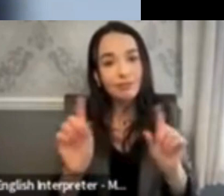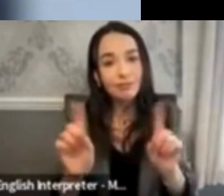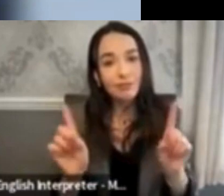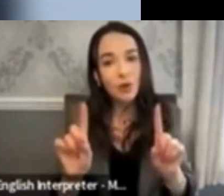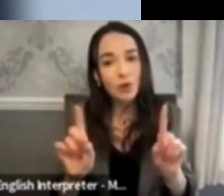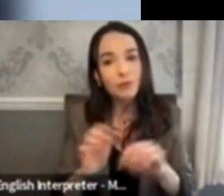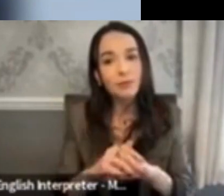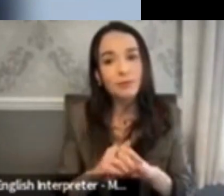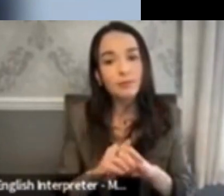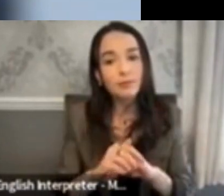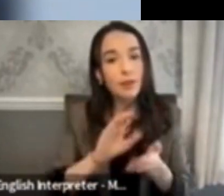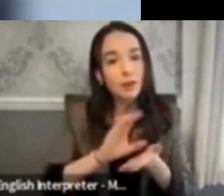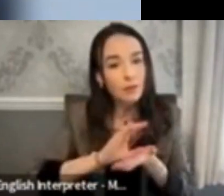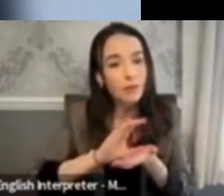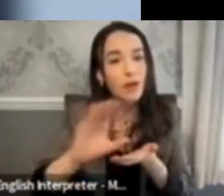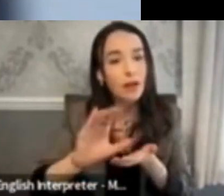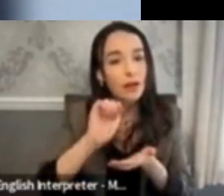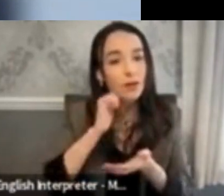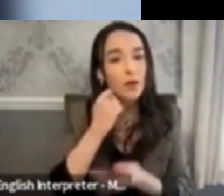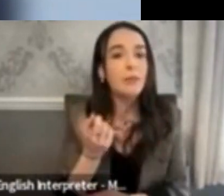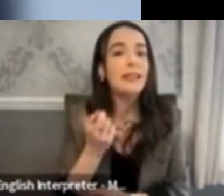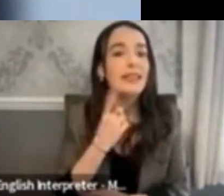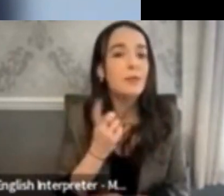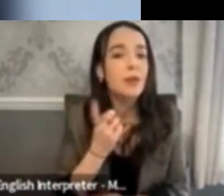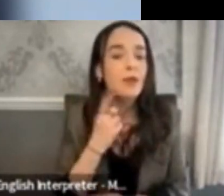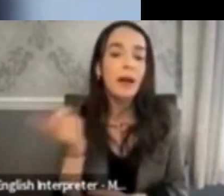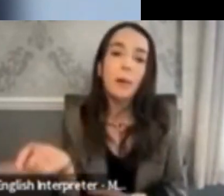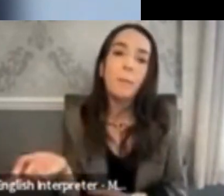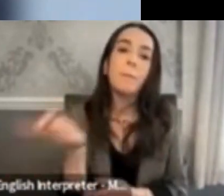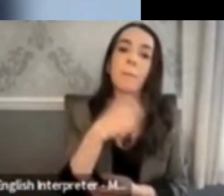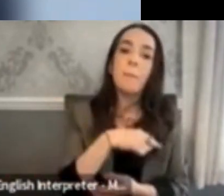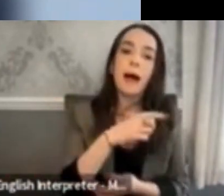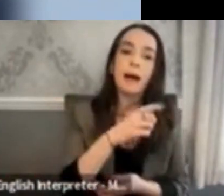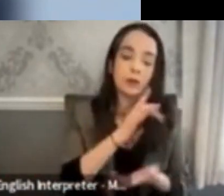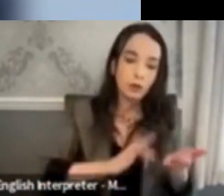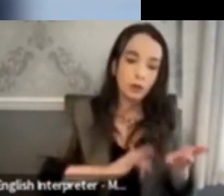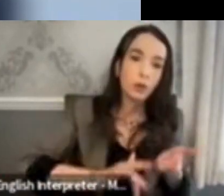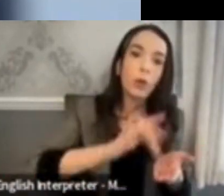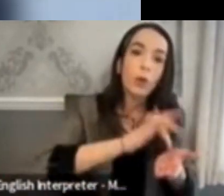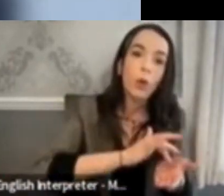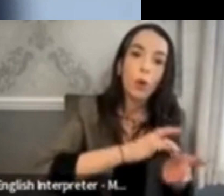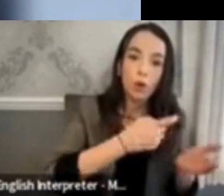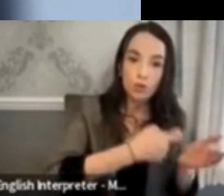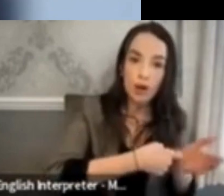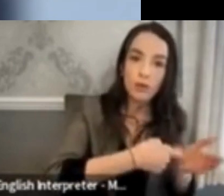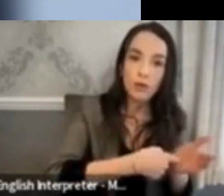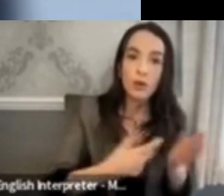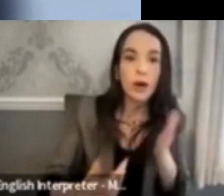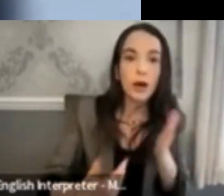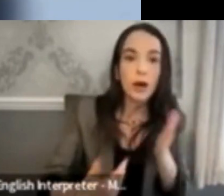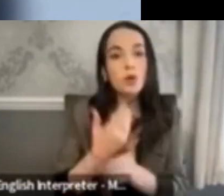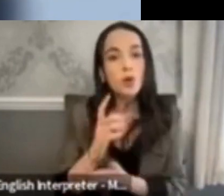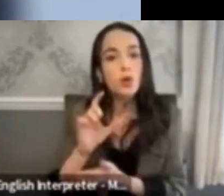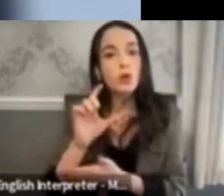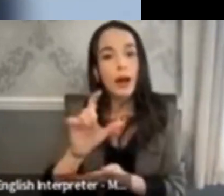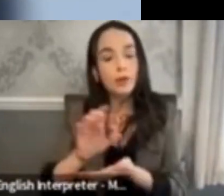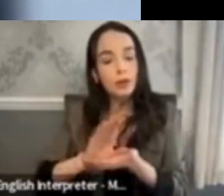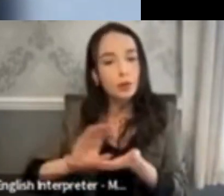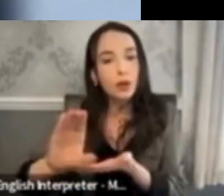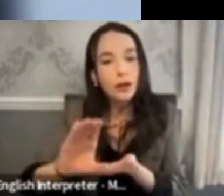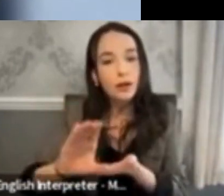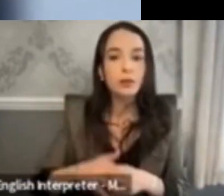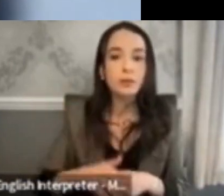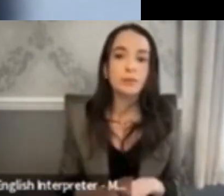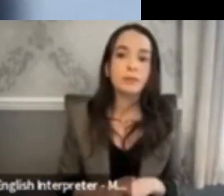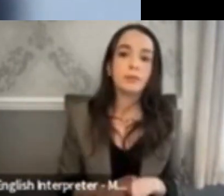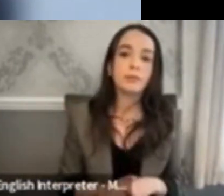funding would be simplified back to the core revenue and the core and the new core capital grants. Indicative allocations for both revenue and